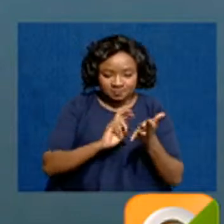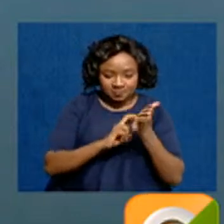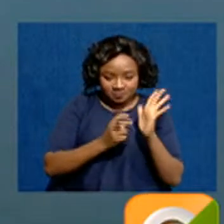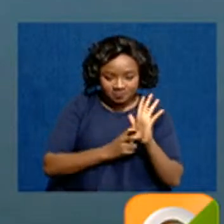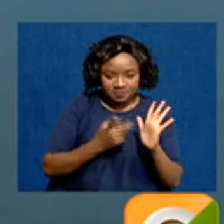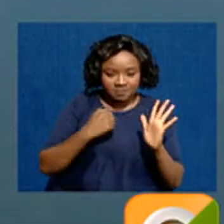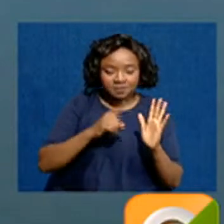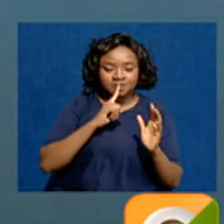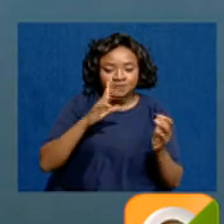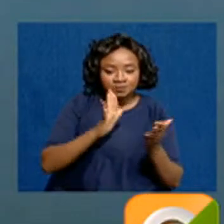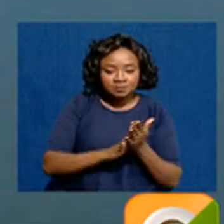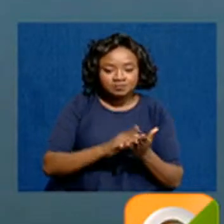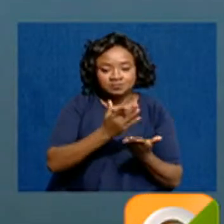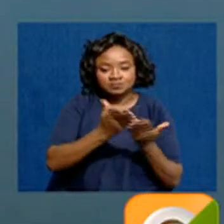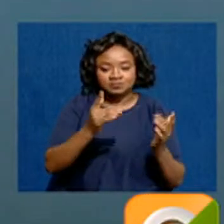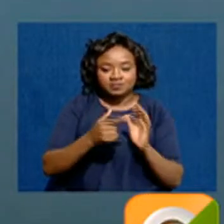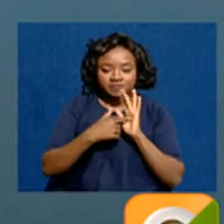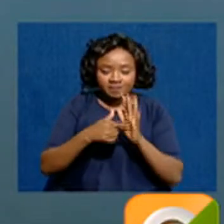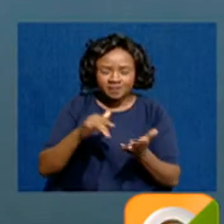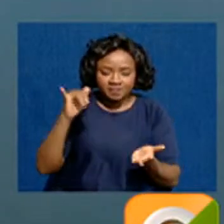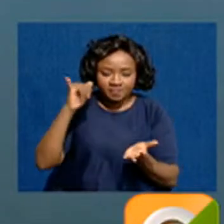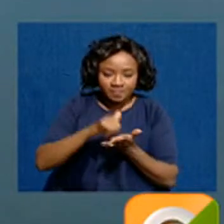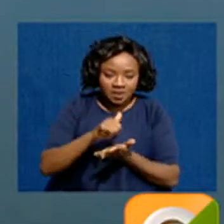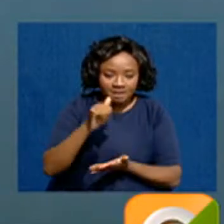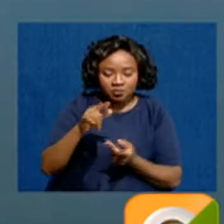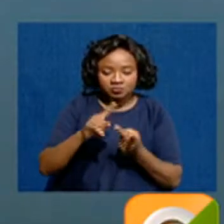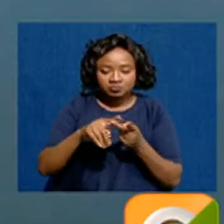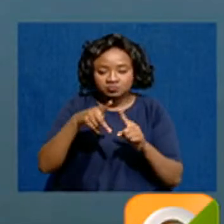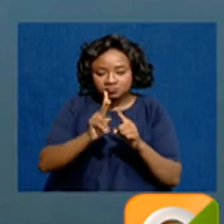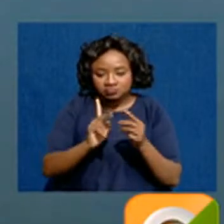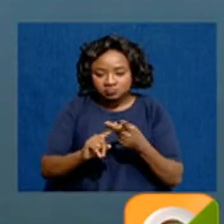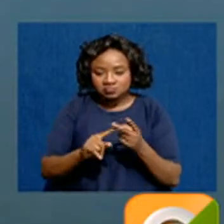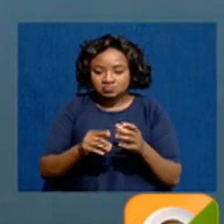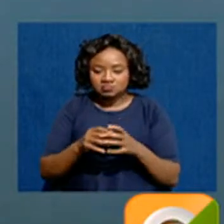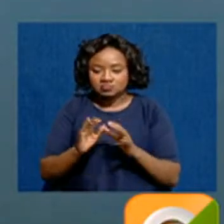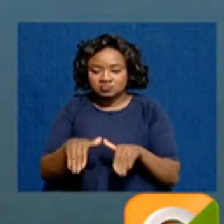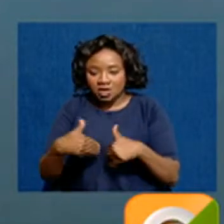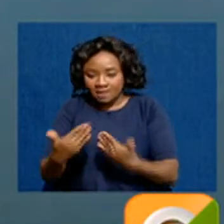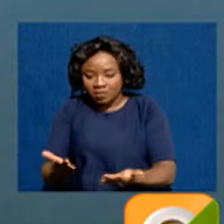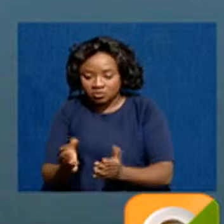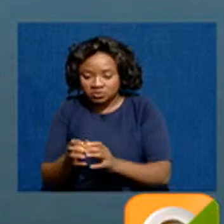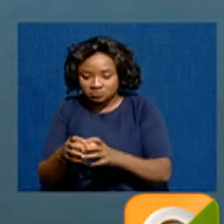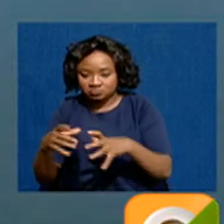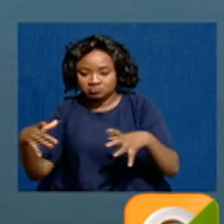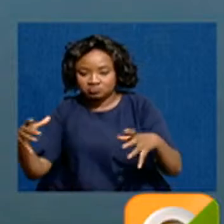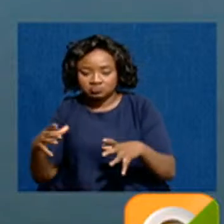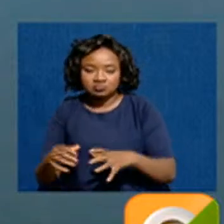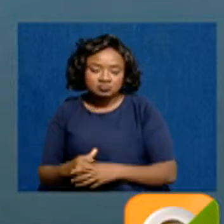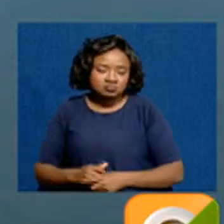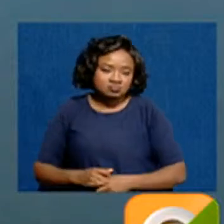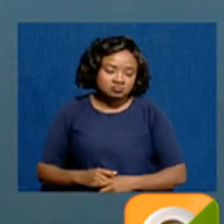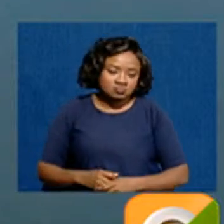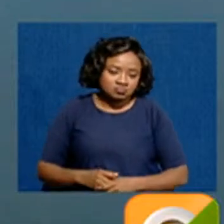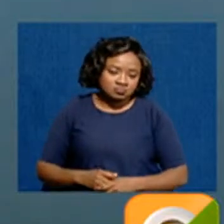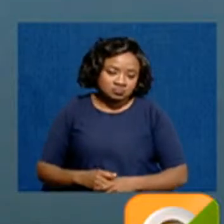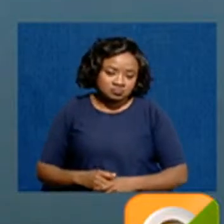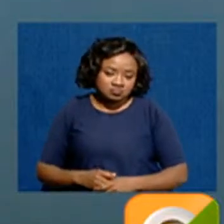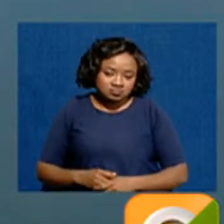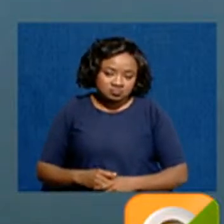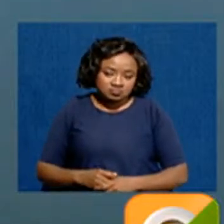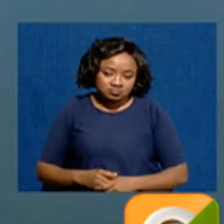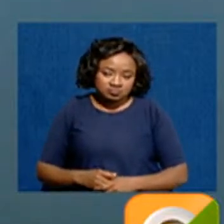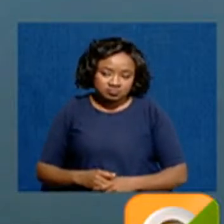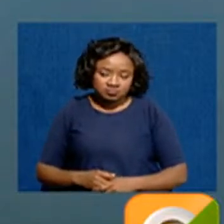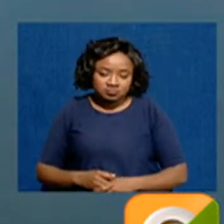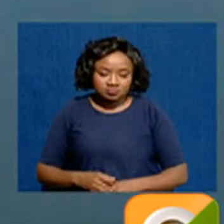Kenya, like building the airport, expanding the port, dualing Mombasa, Nairobi